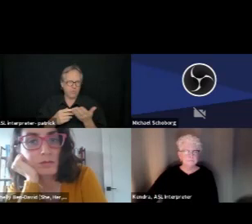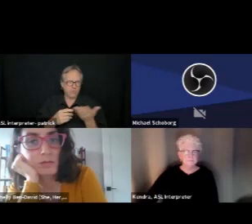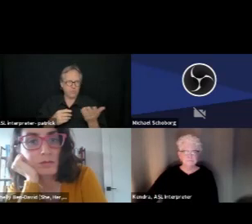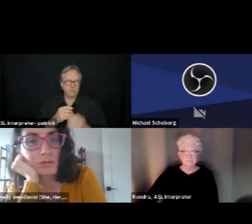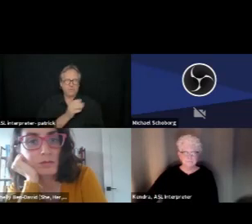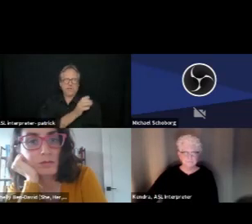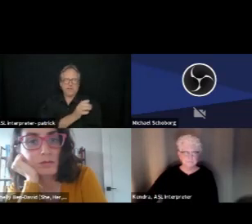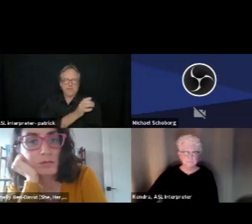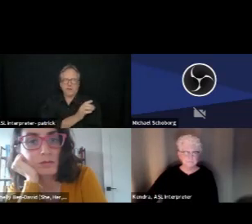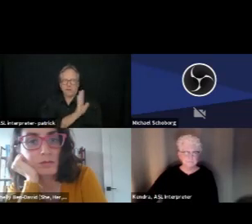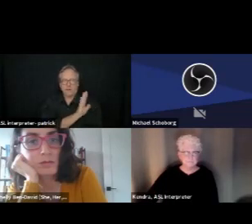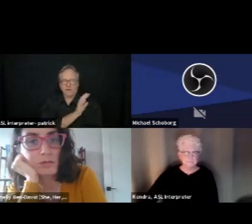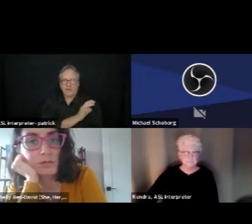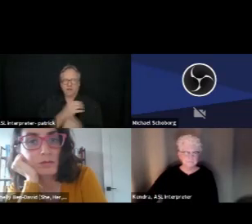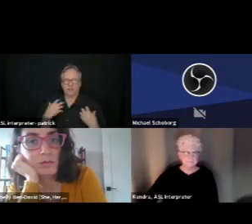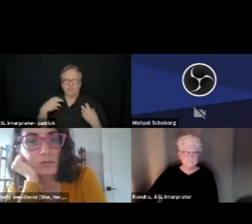clinical recovery. So I wasn't able to,